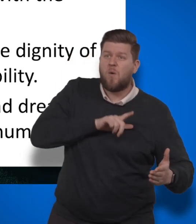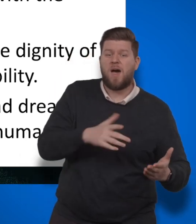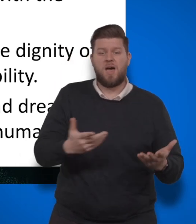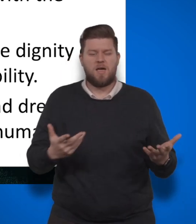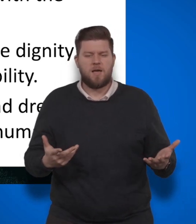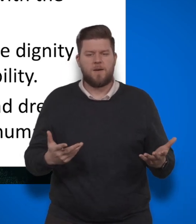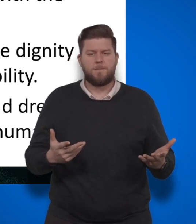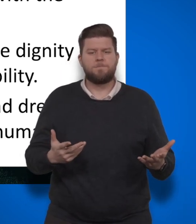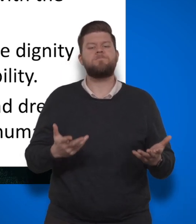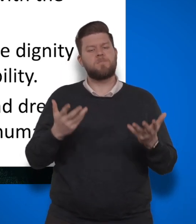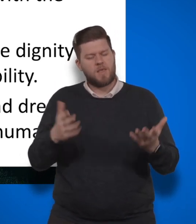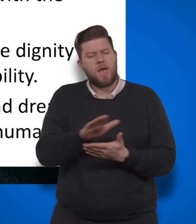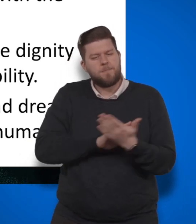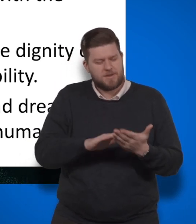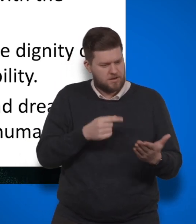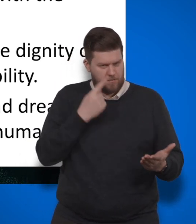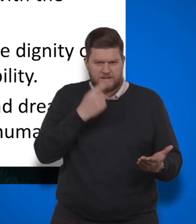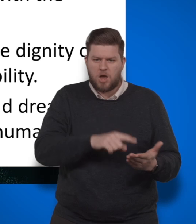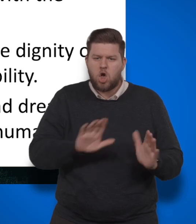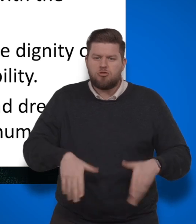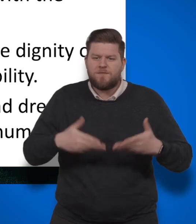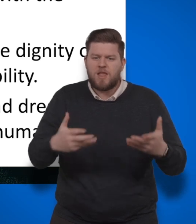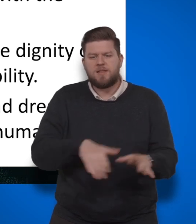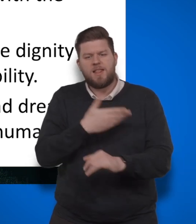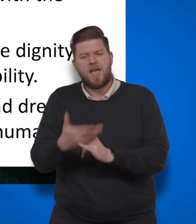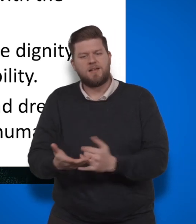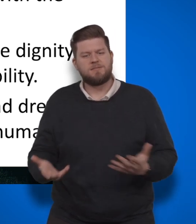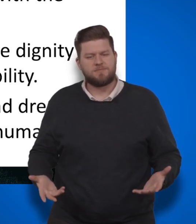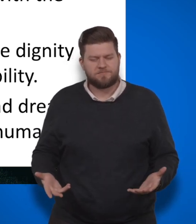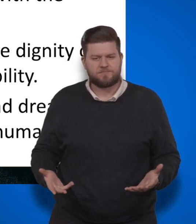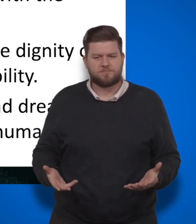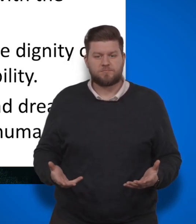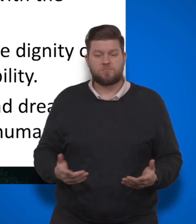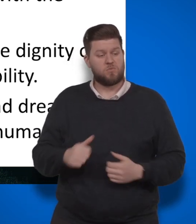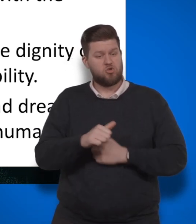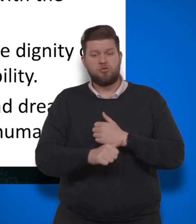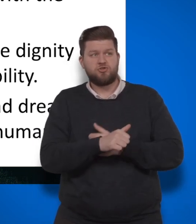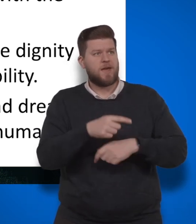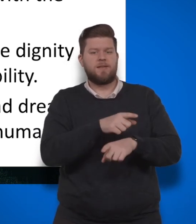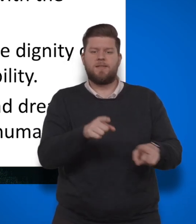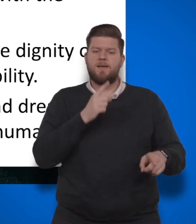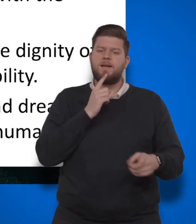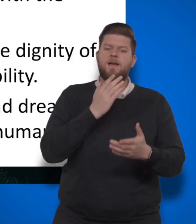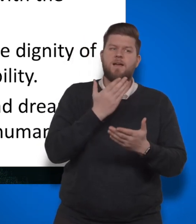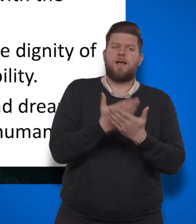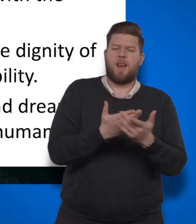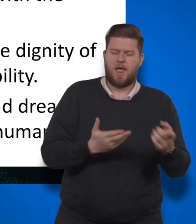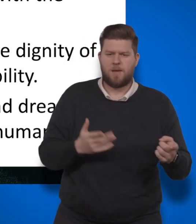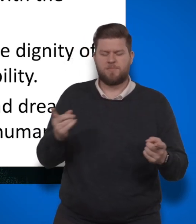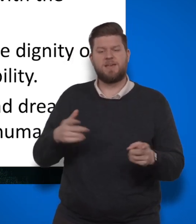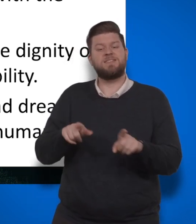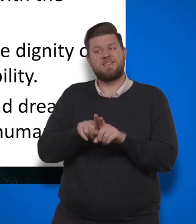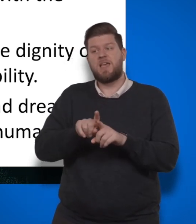is revealed in the end. And Christianity claims that it's just the same with the grand narrative of the cosmos. It's the ending,